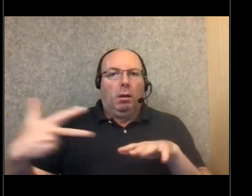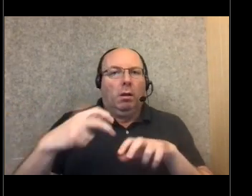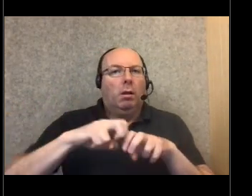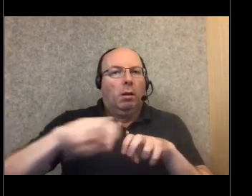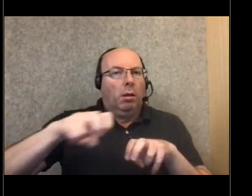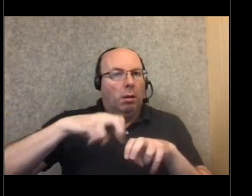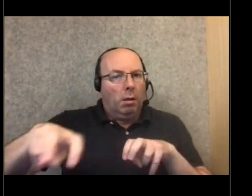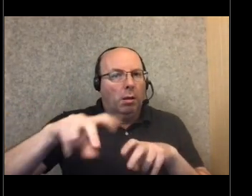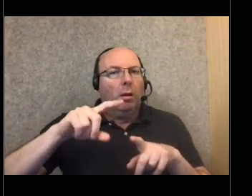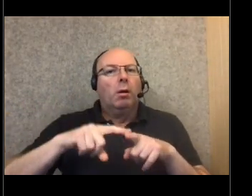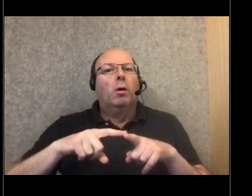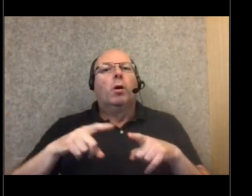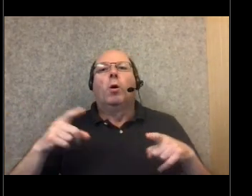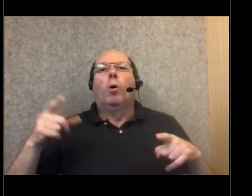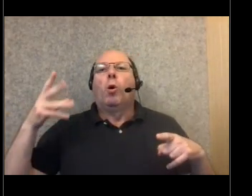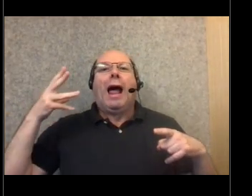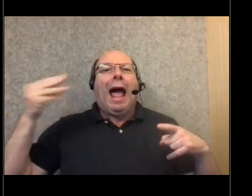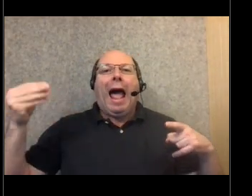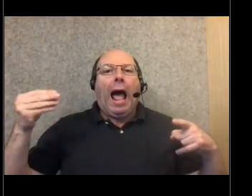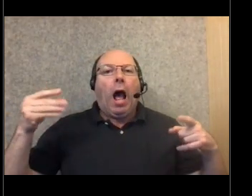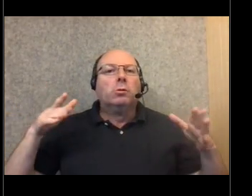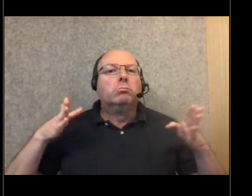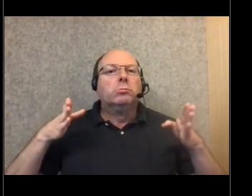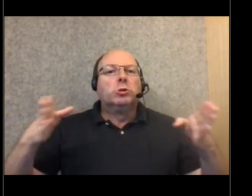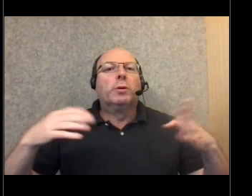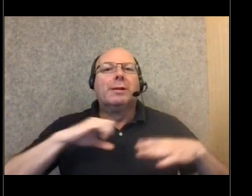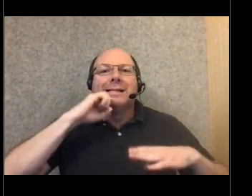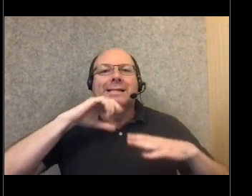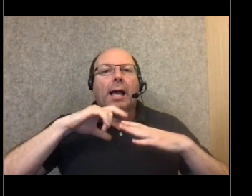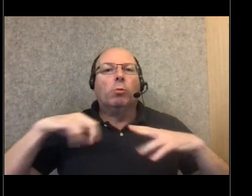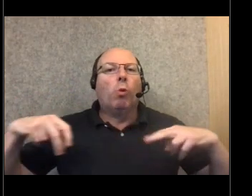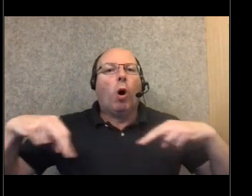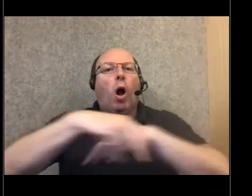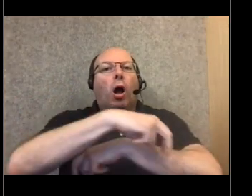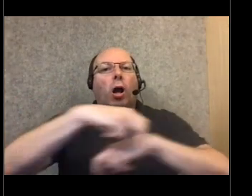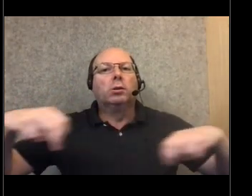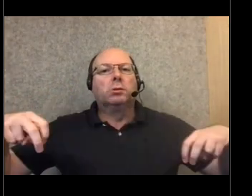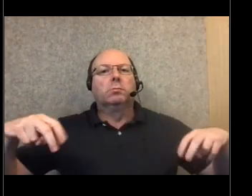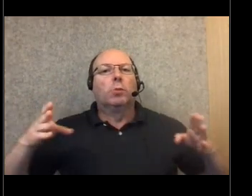and public streets or sidewalks to accessible building entrances.